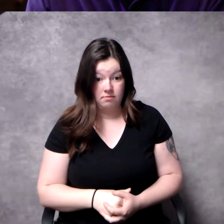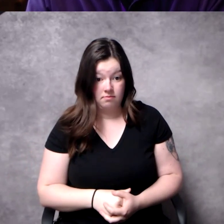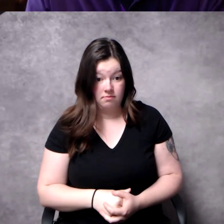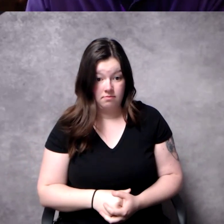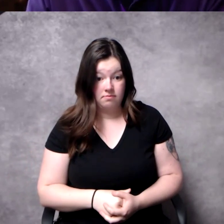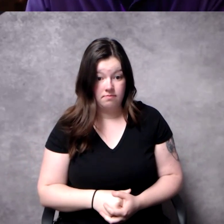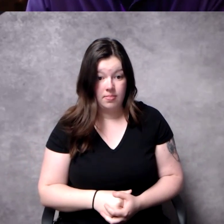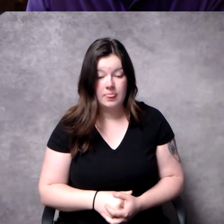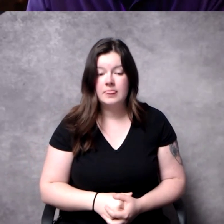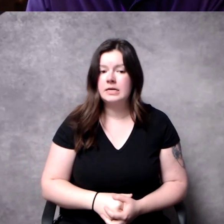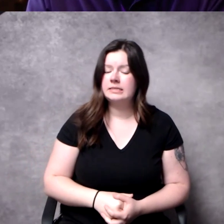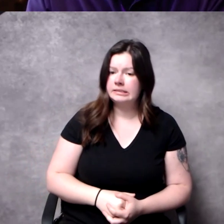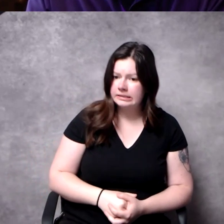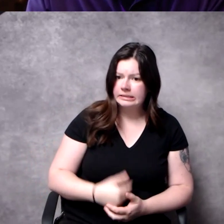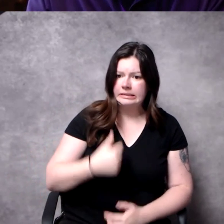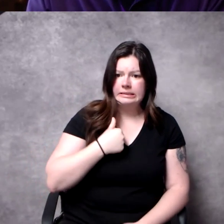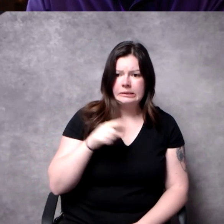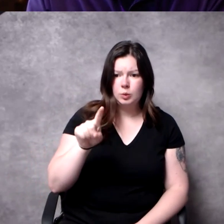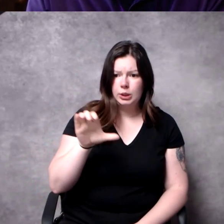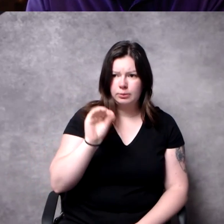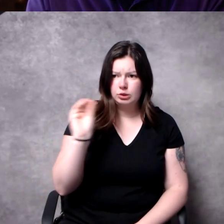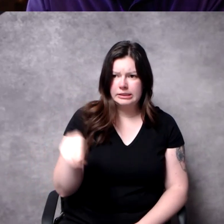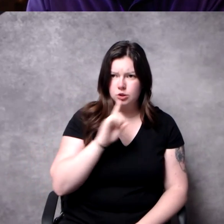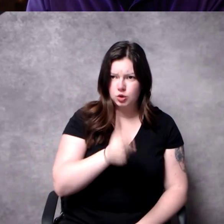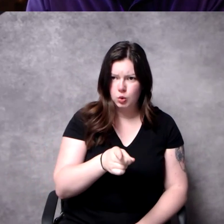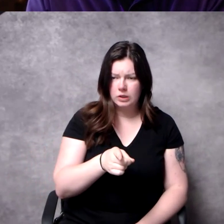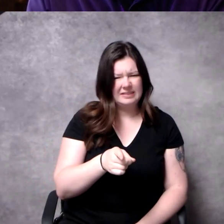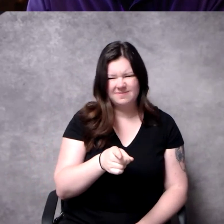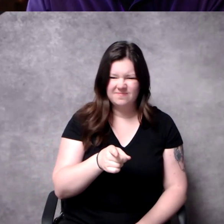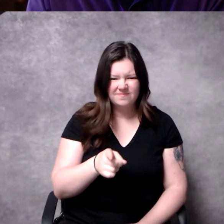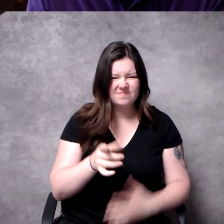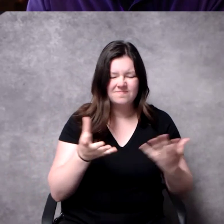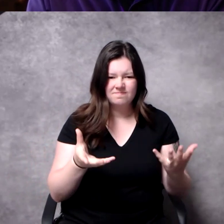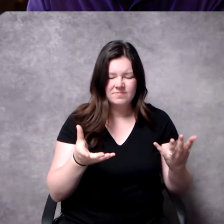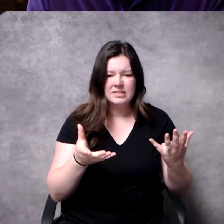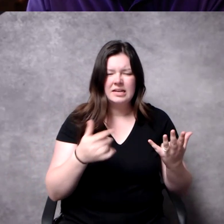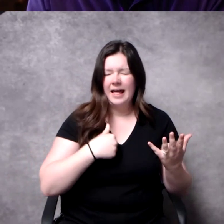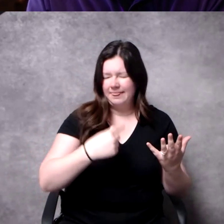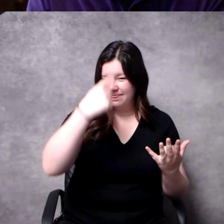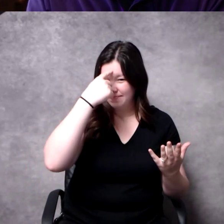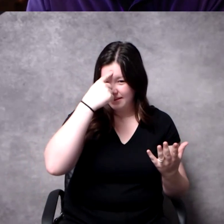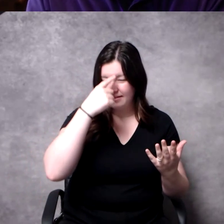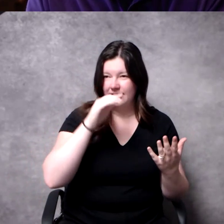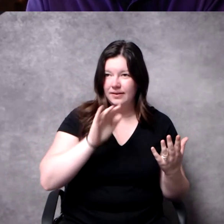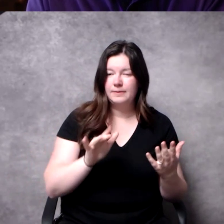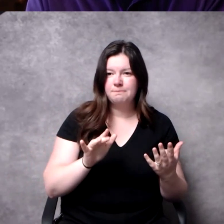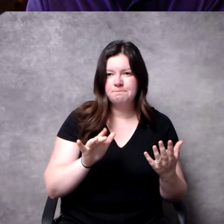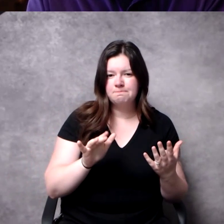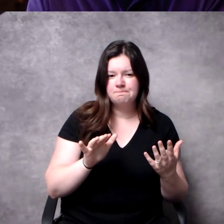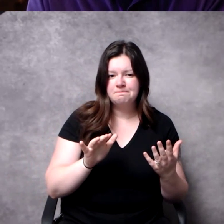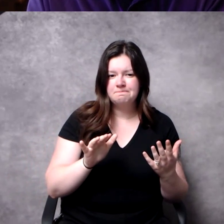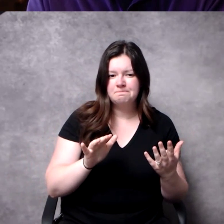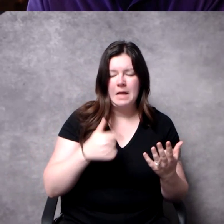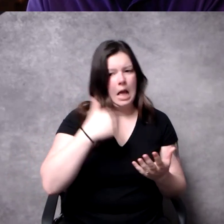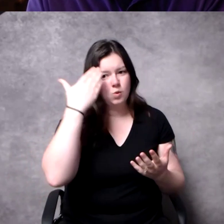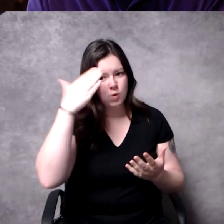I am not 100% sure of the answer to that question. I think that if you're near the, I don't know. I think